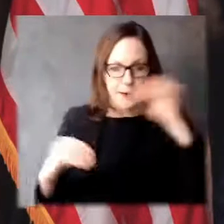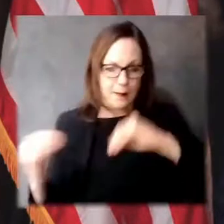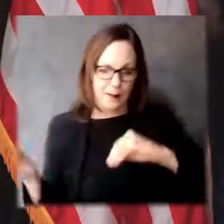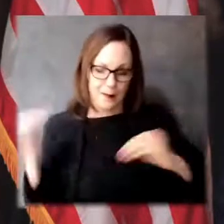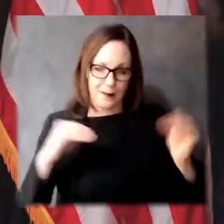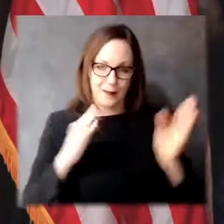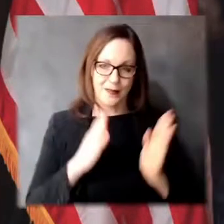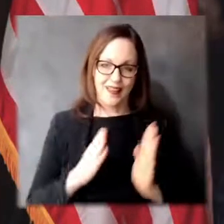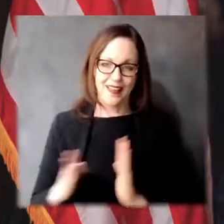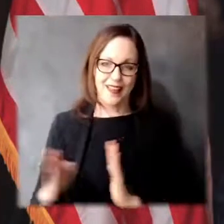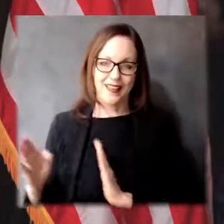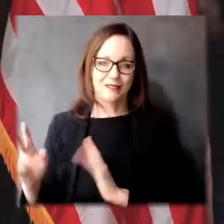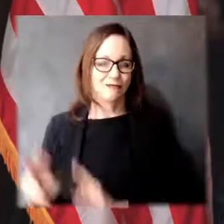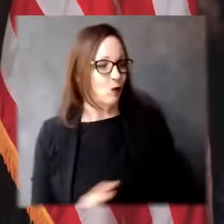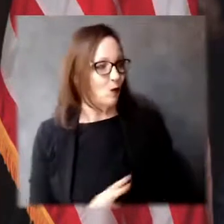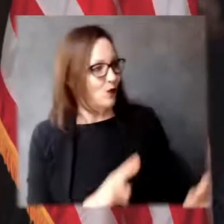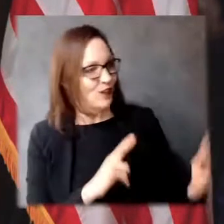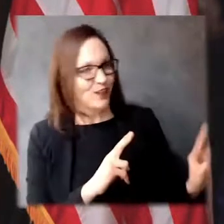look.